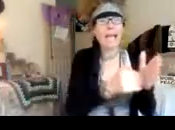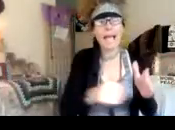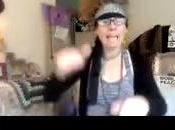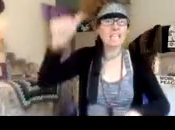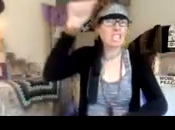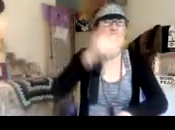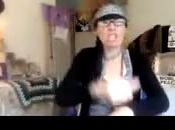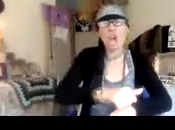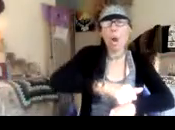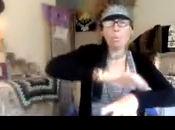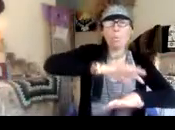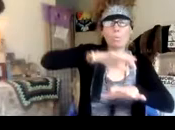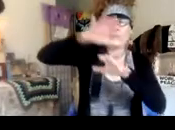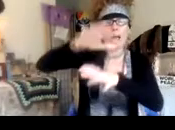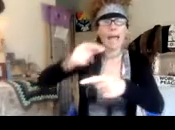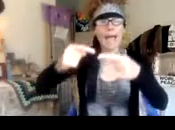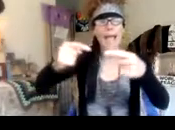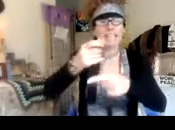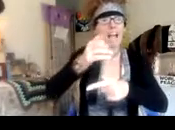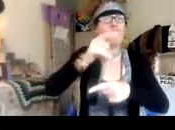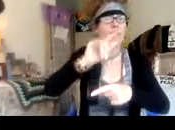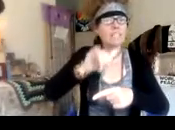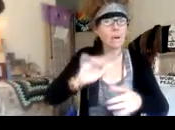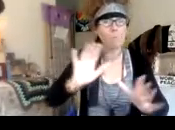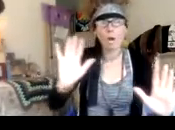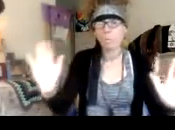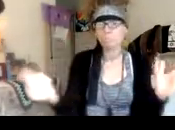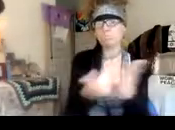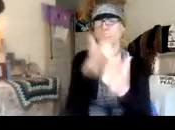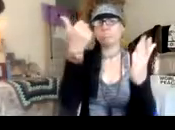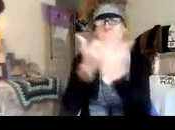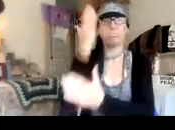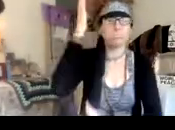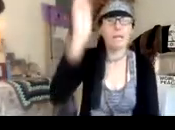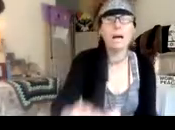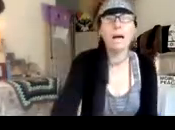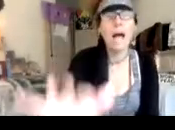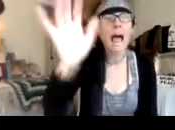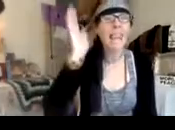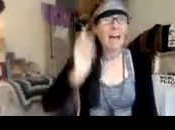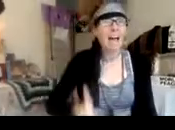will revolutionize life on this planet. It is the